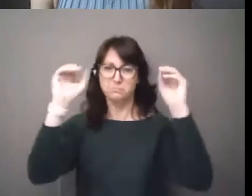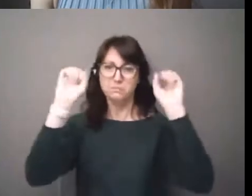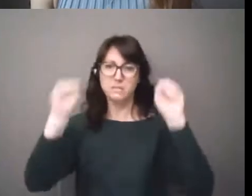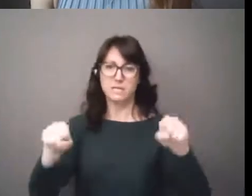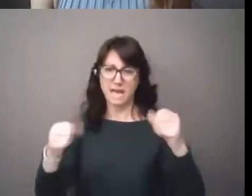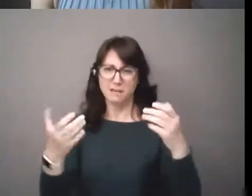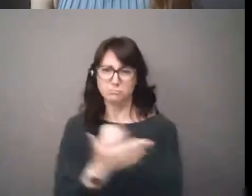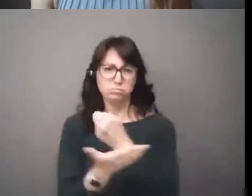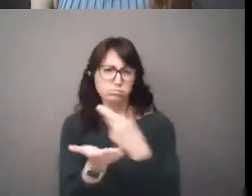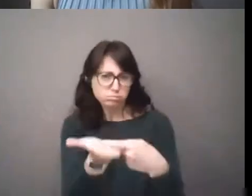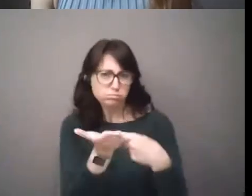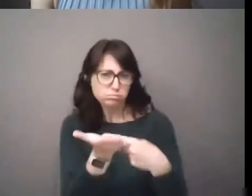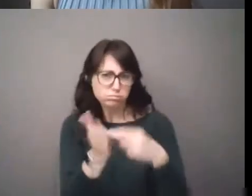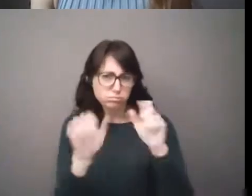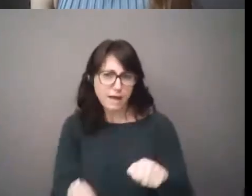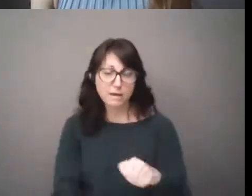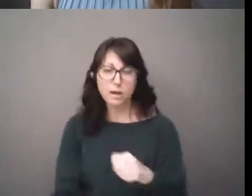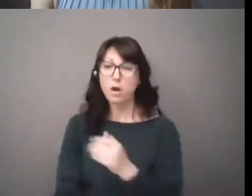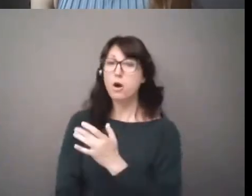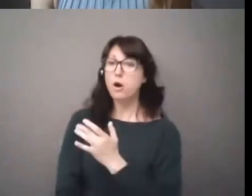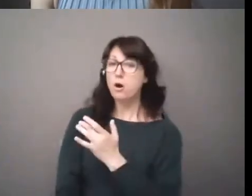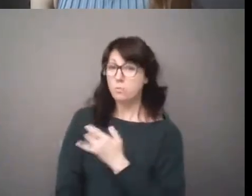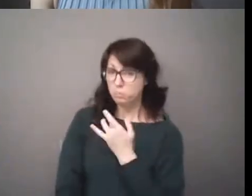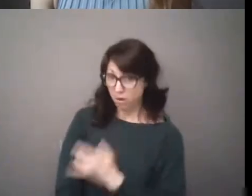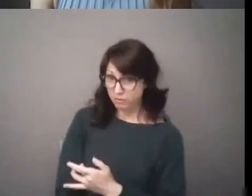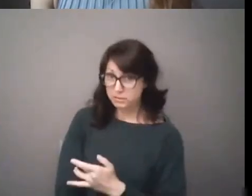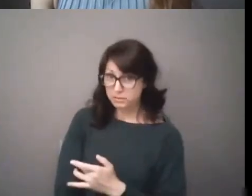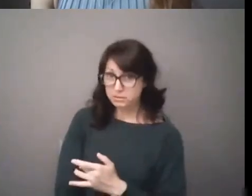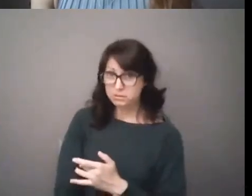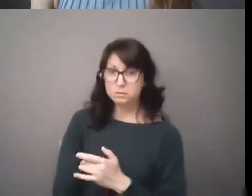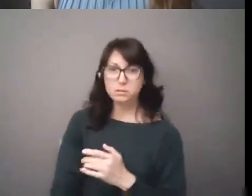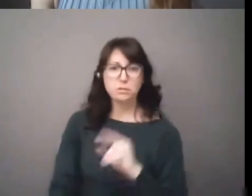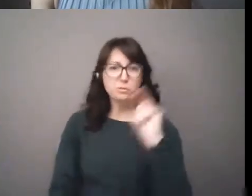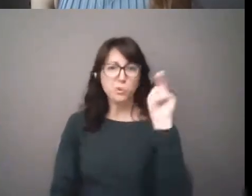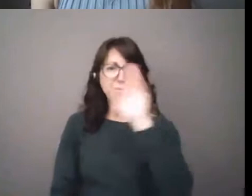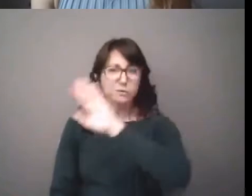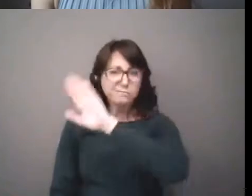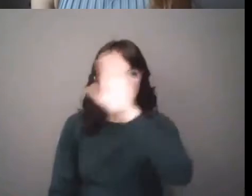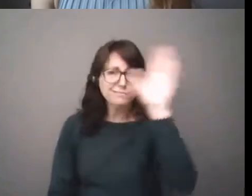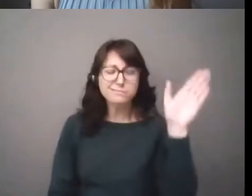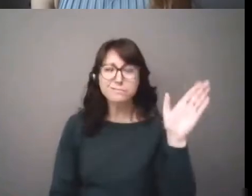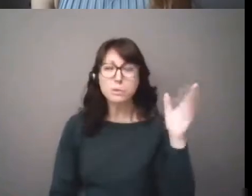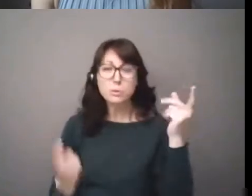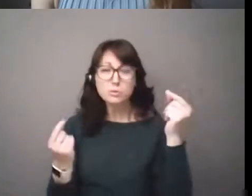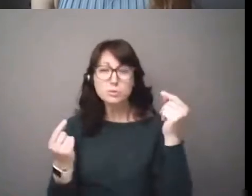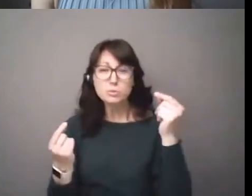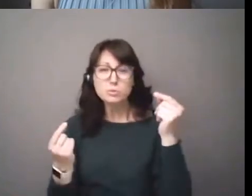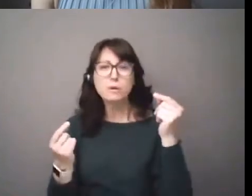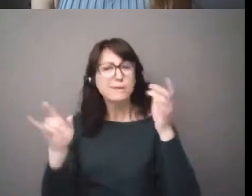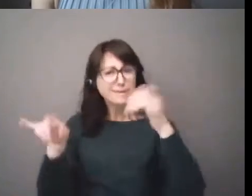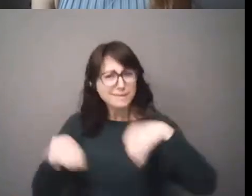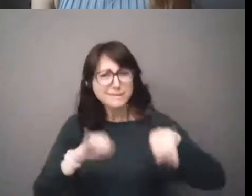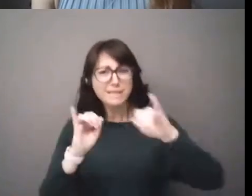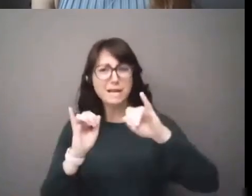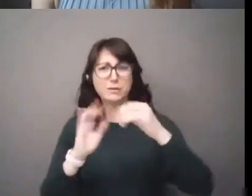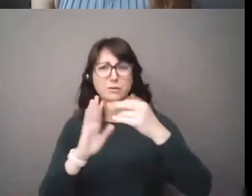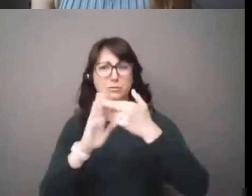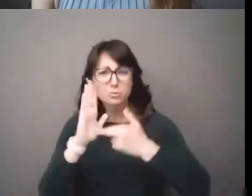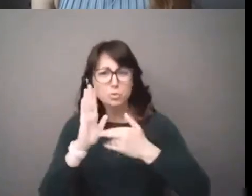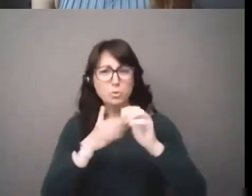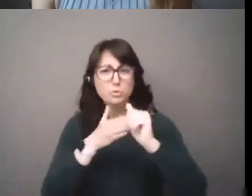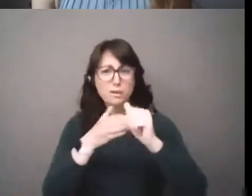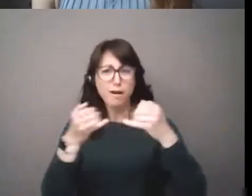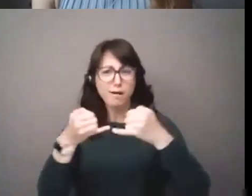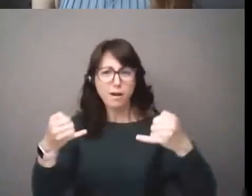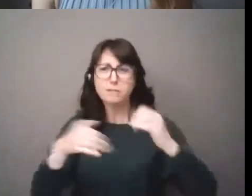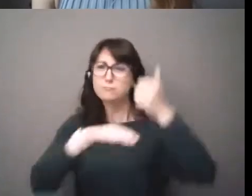ways. Provinces, and territories will create the standards and the guidelines, and they'll do